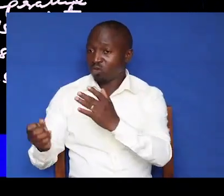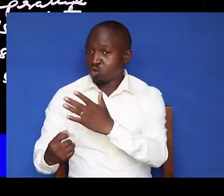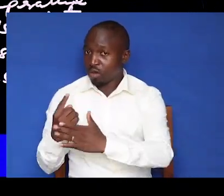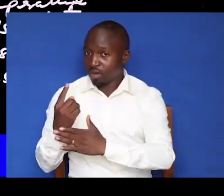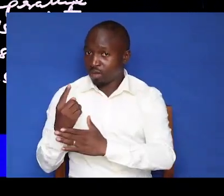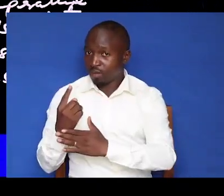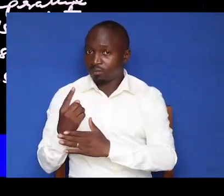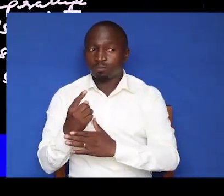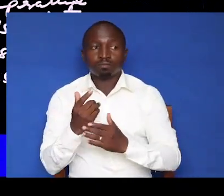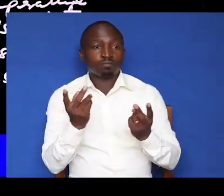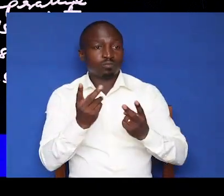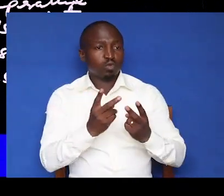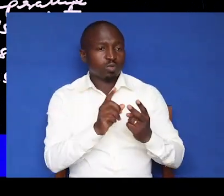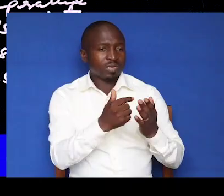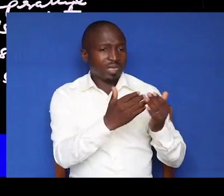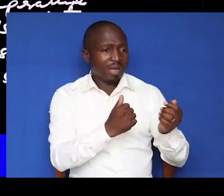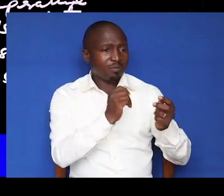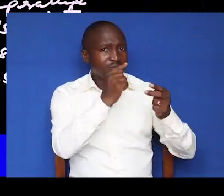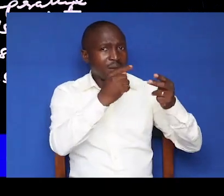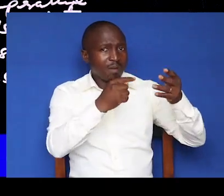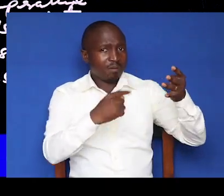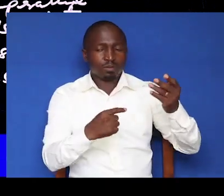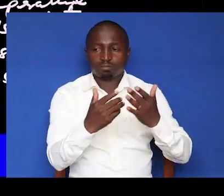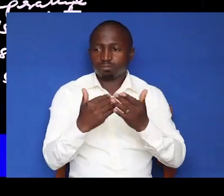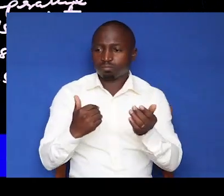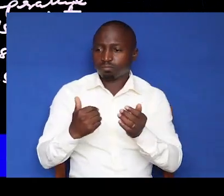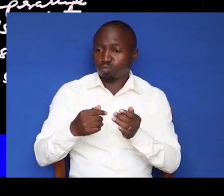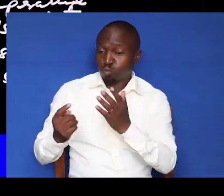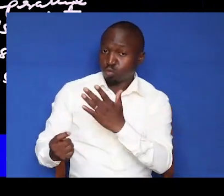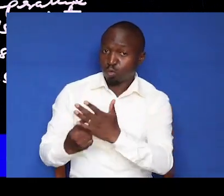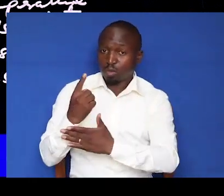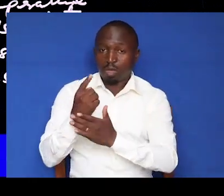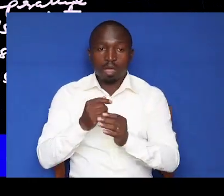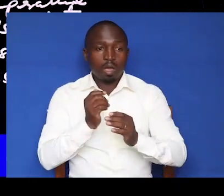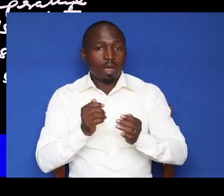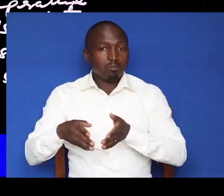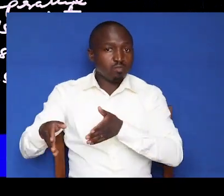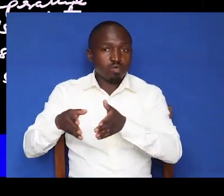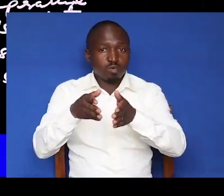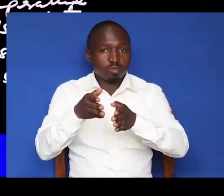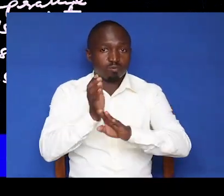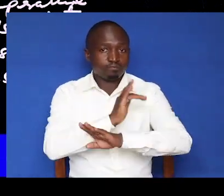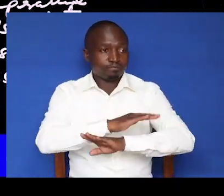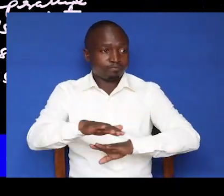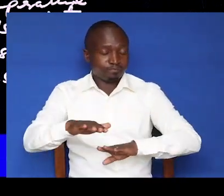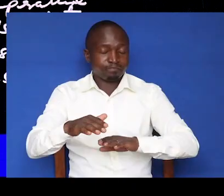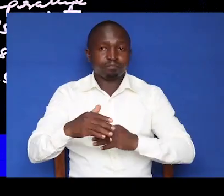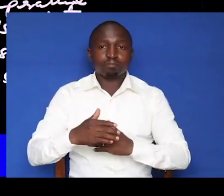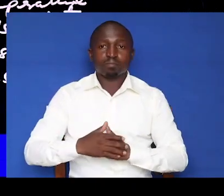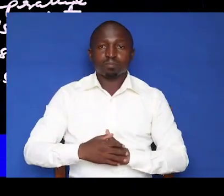made by combined number of factors, of which also considered multiple interplay